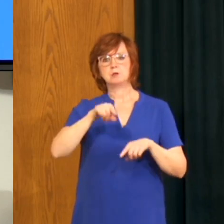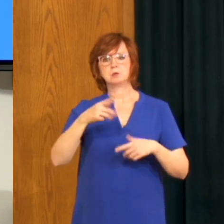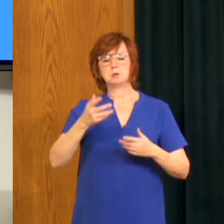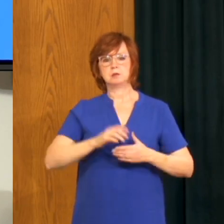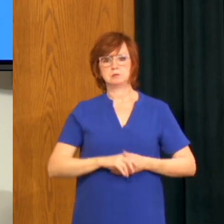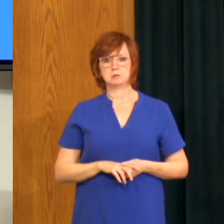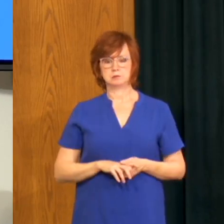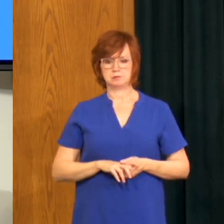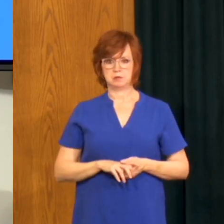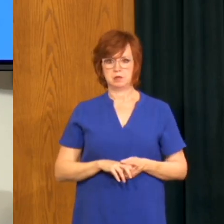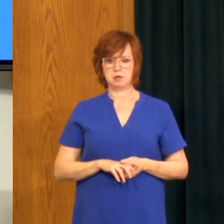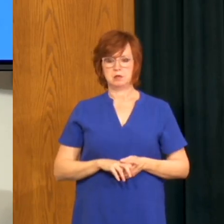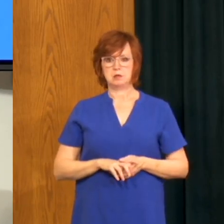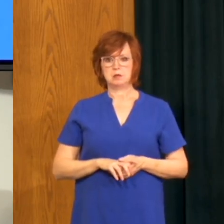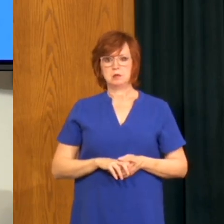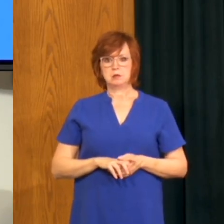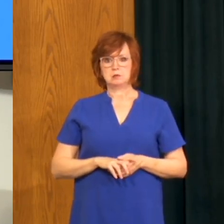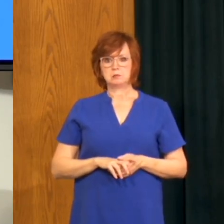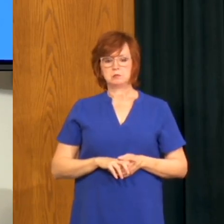Of the 4 cases reported,